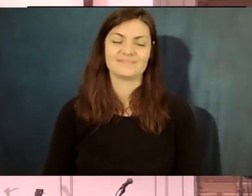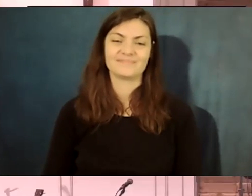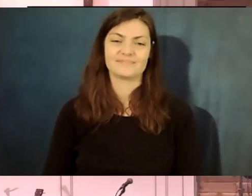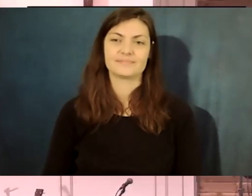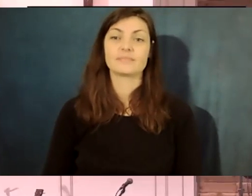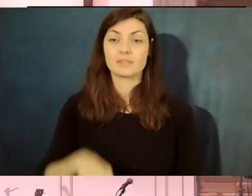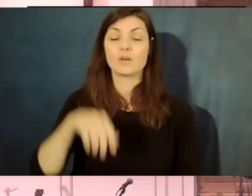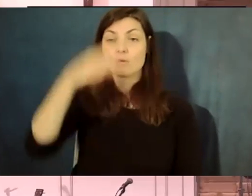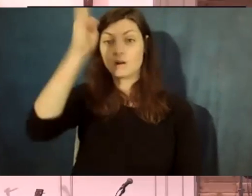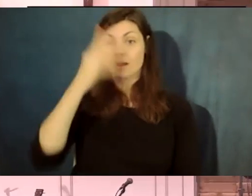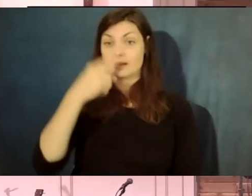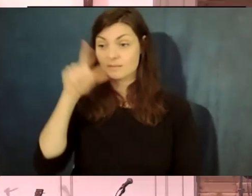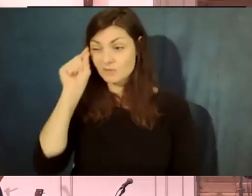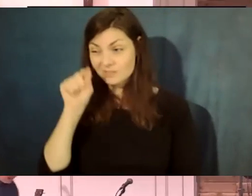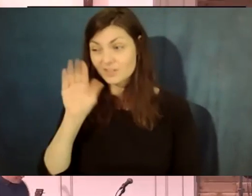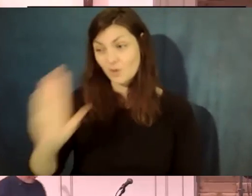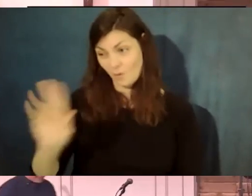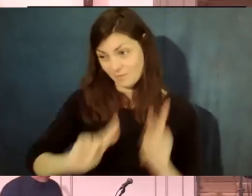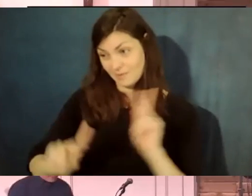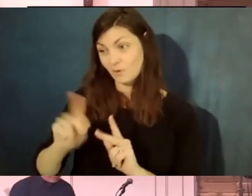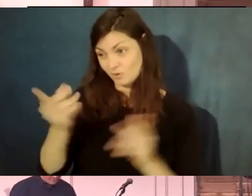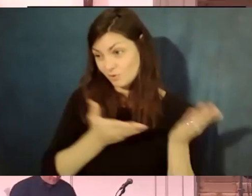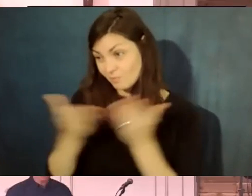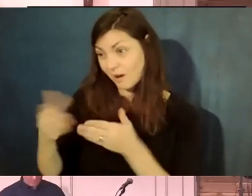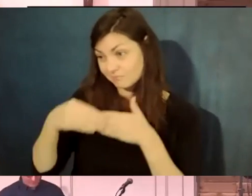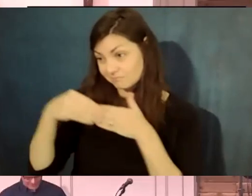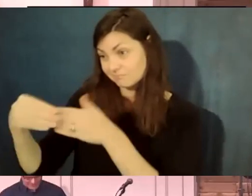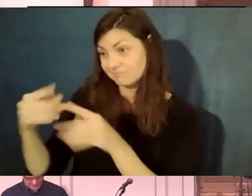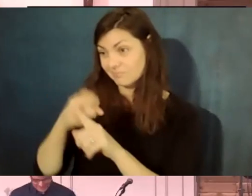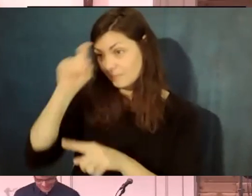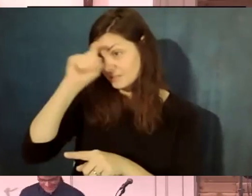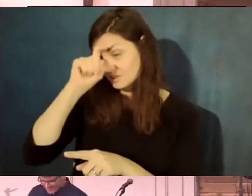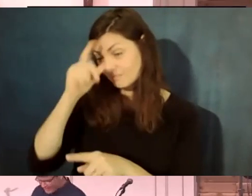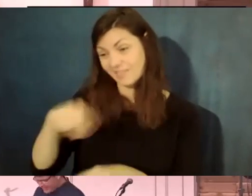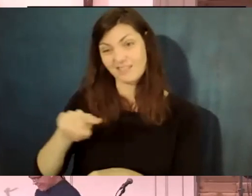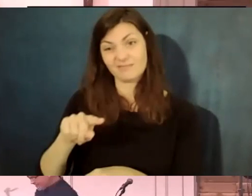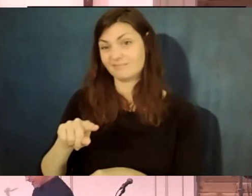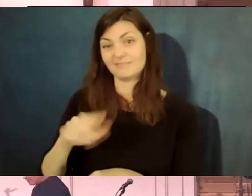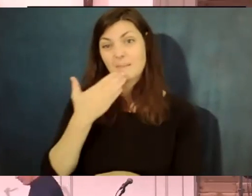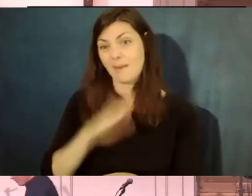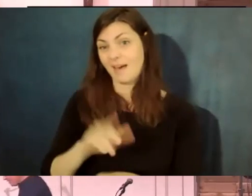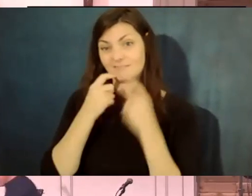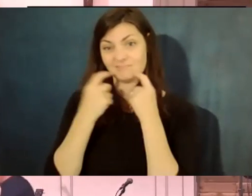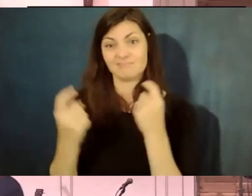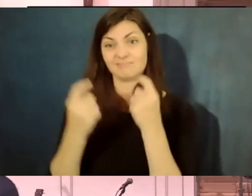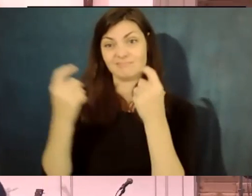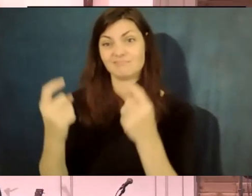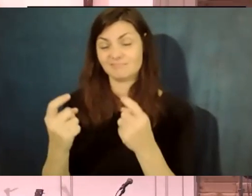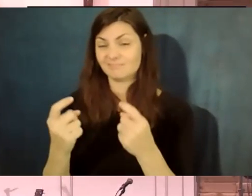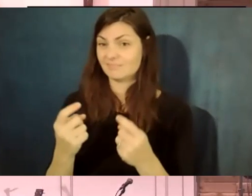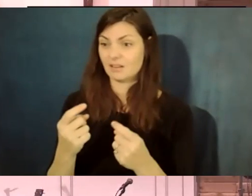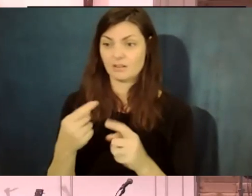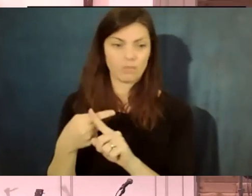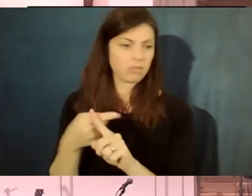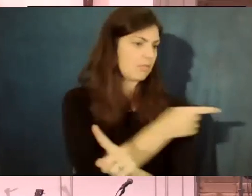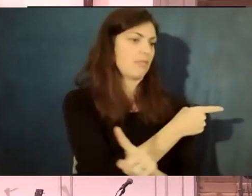"Go get down, for your people whom you brought out of the land of Egypt have corrupted themselves. Then they have turned aside quickly out of the way